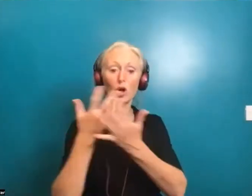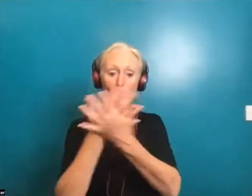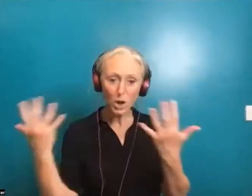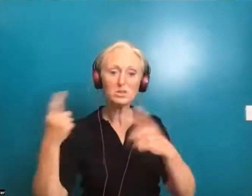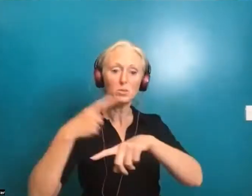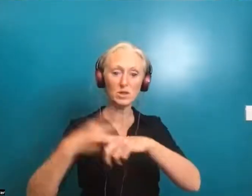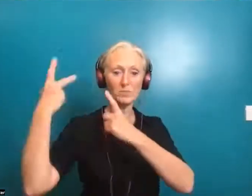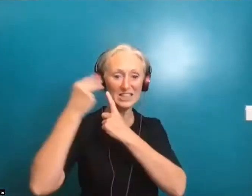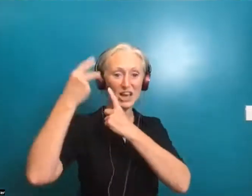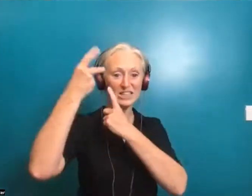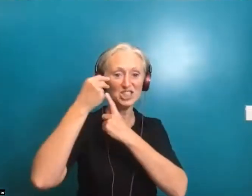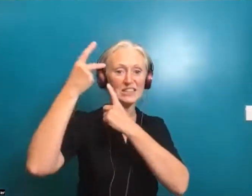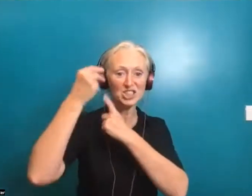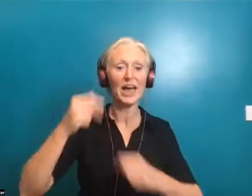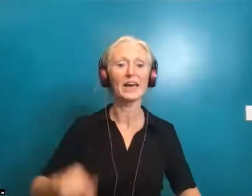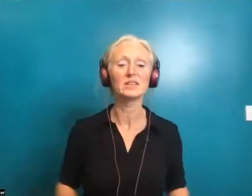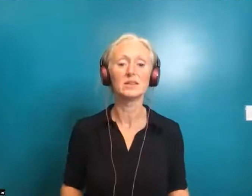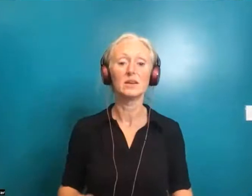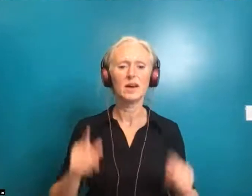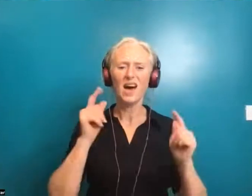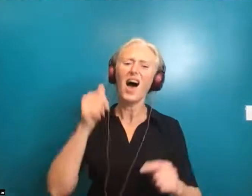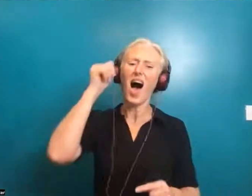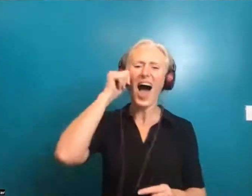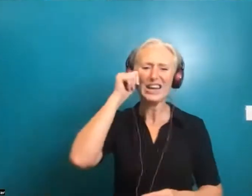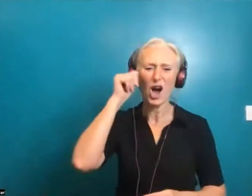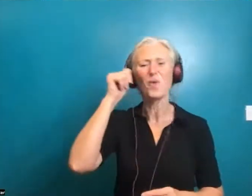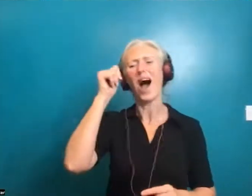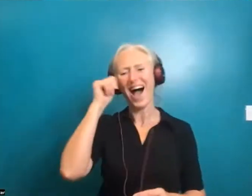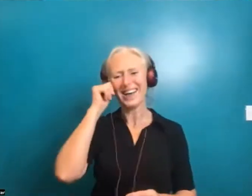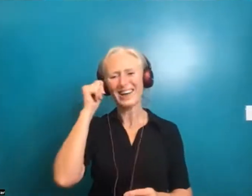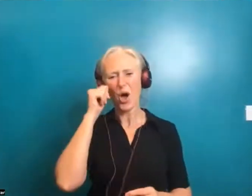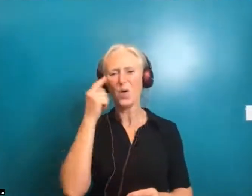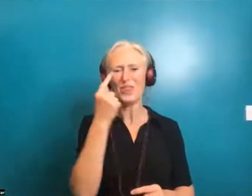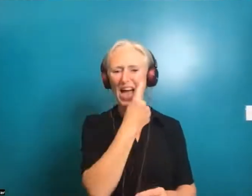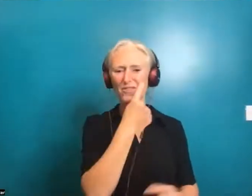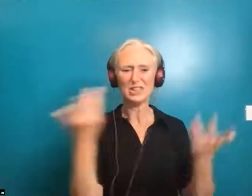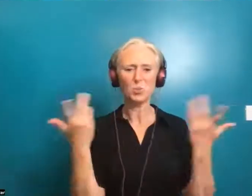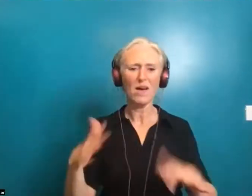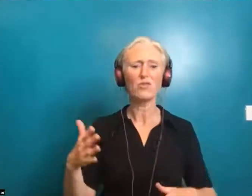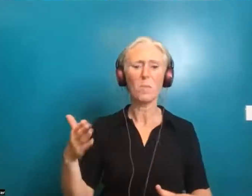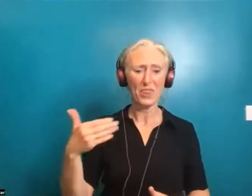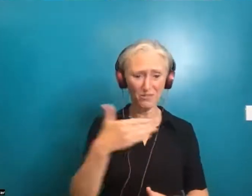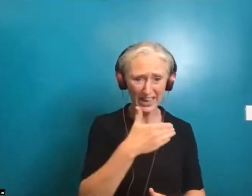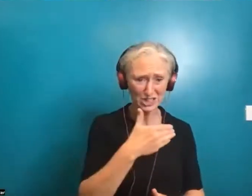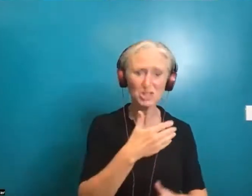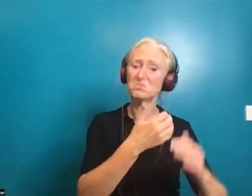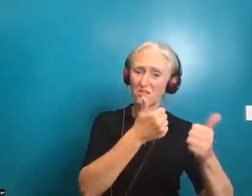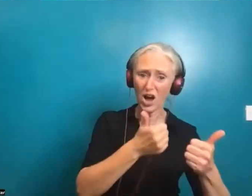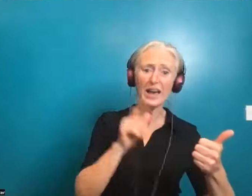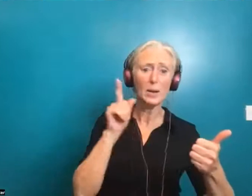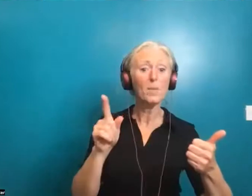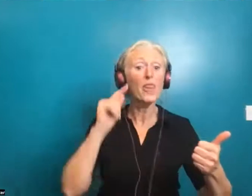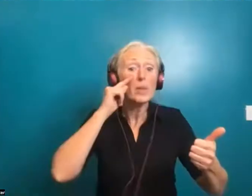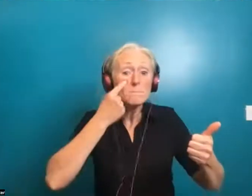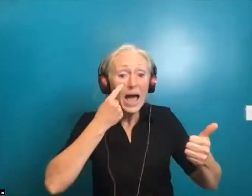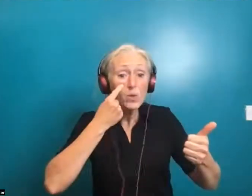that we get good expression, even in the fish, I know it's scanty and there are reasons for that, but with the mouse up to 12 months, which would mean